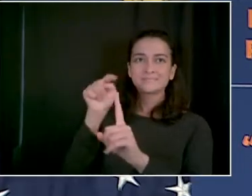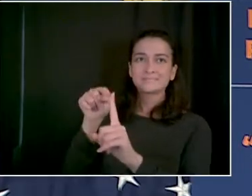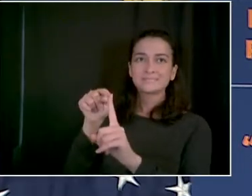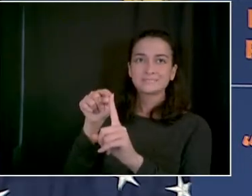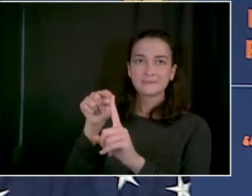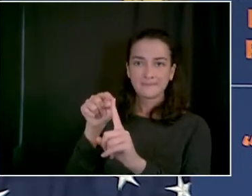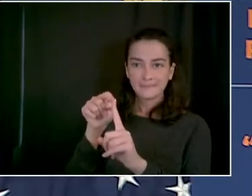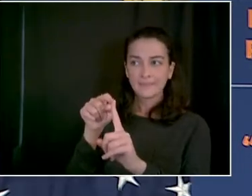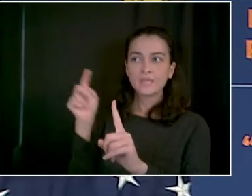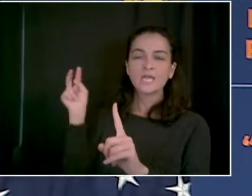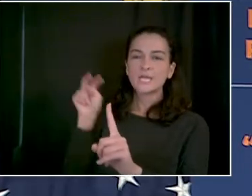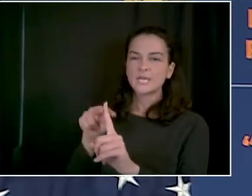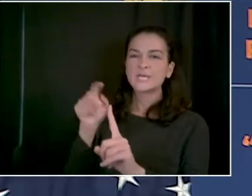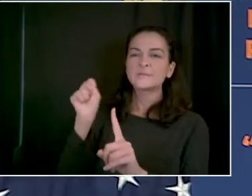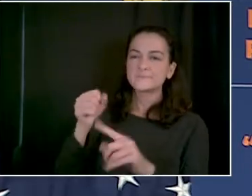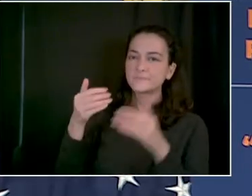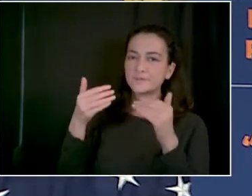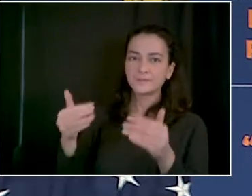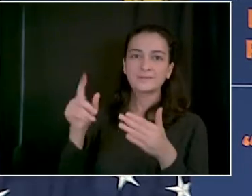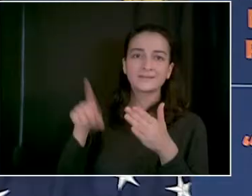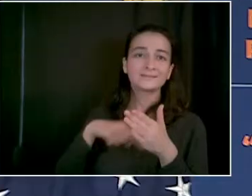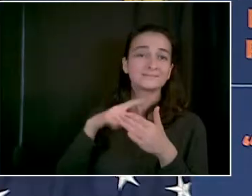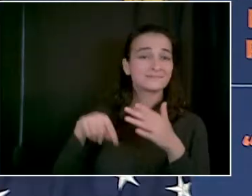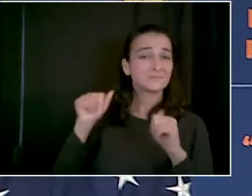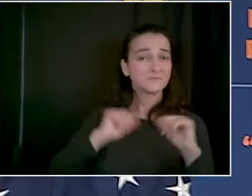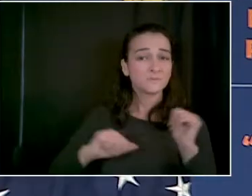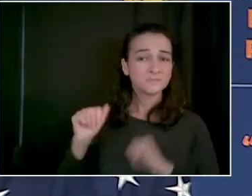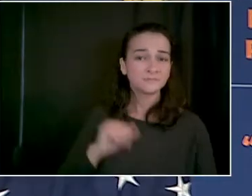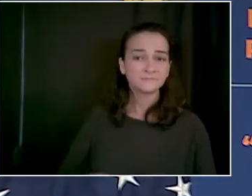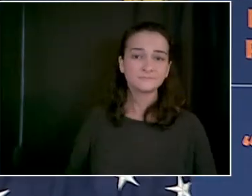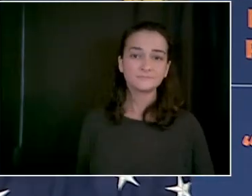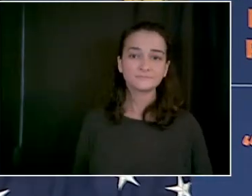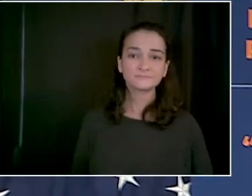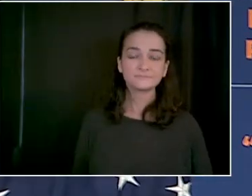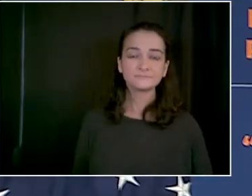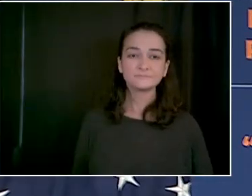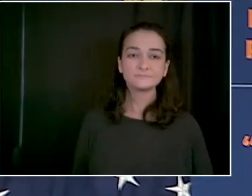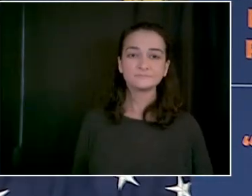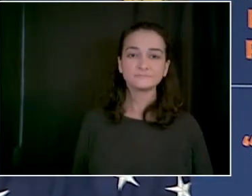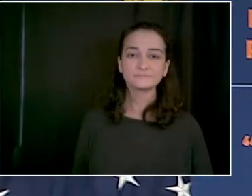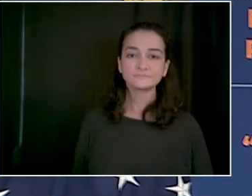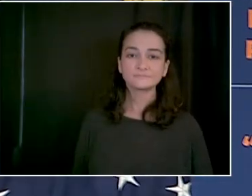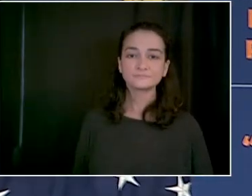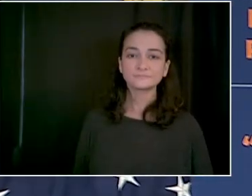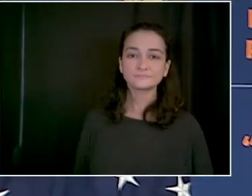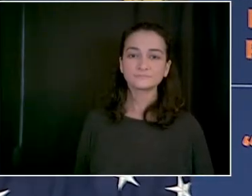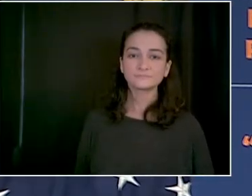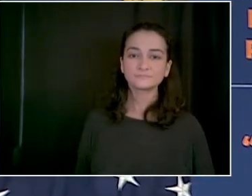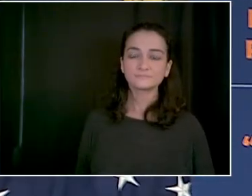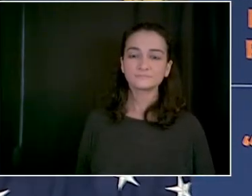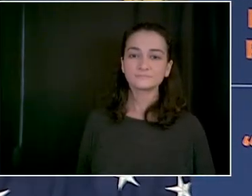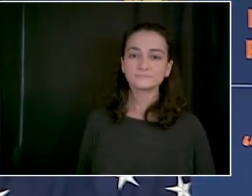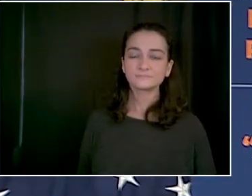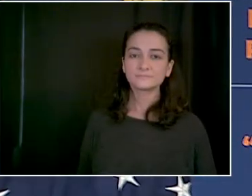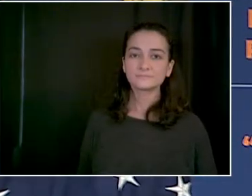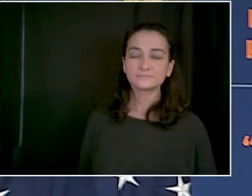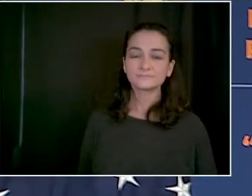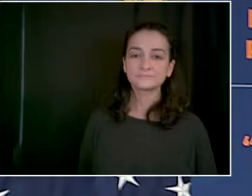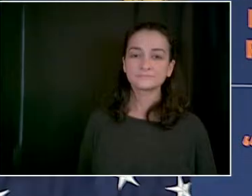the report from the Anti-Defamation League is clear. The increase in